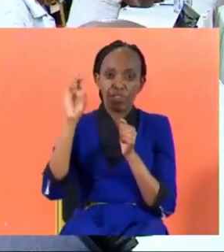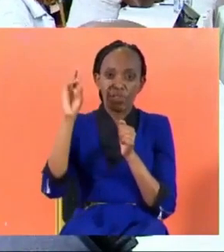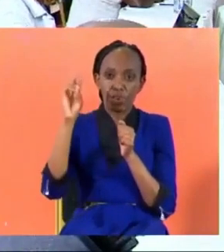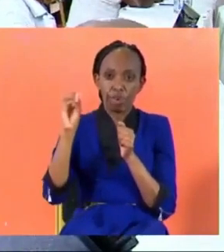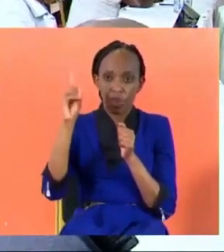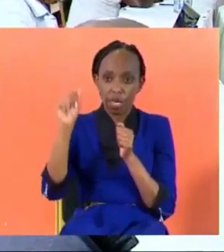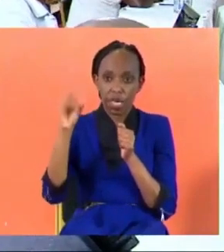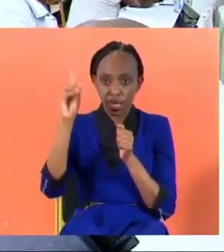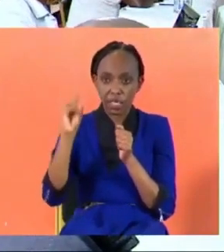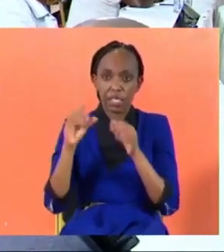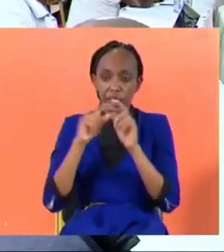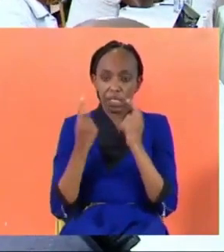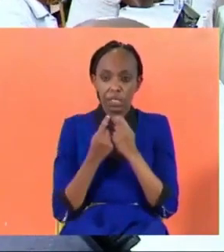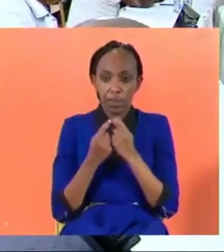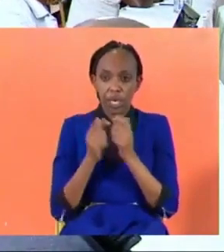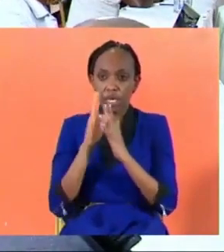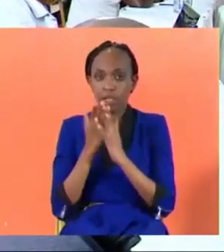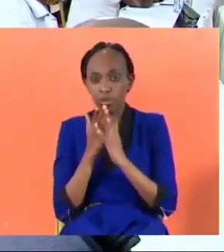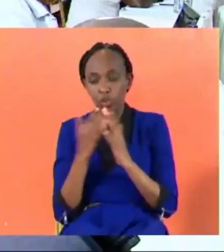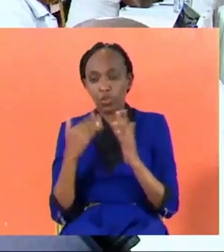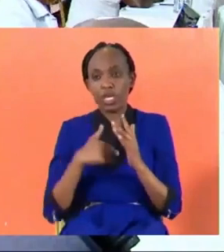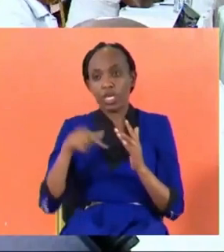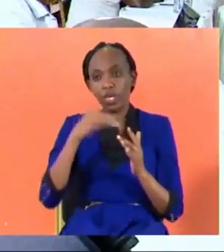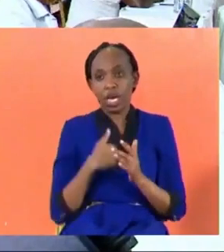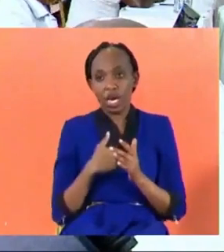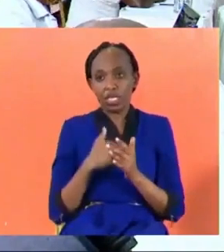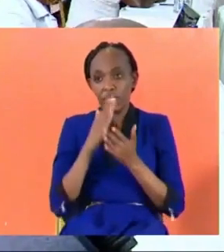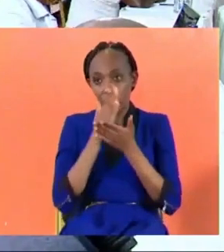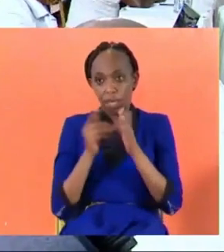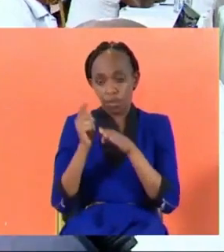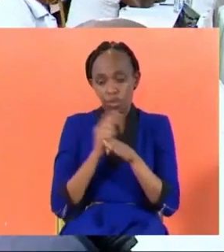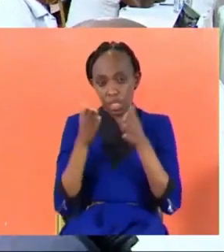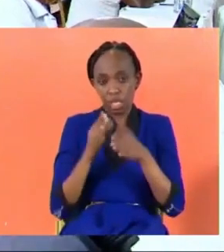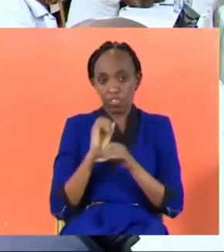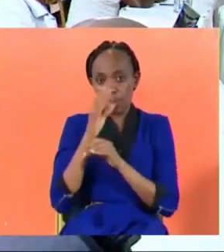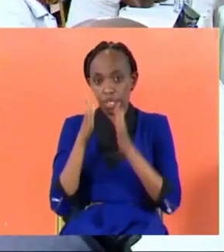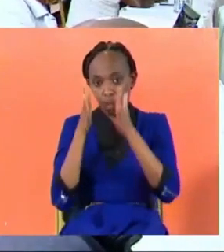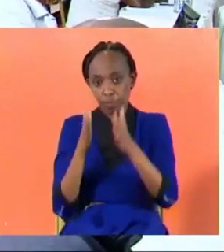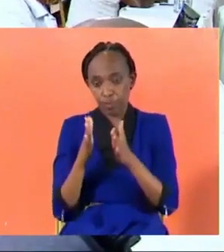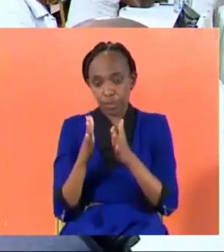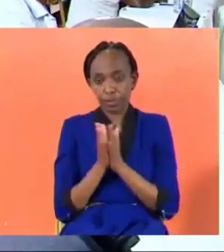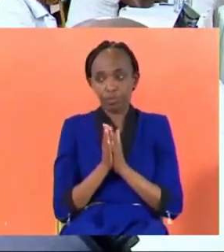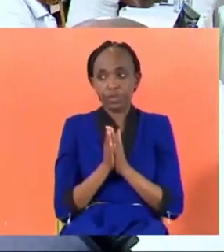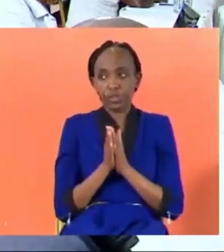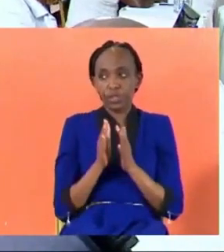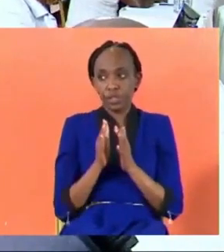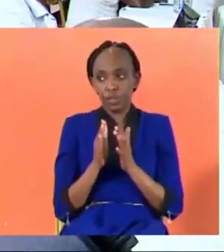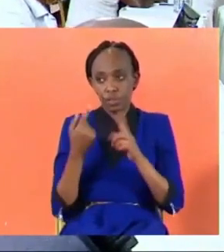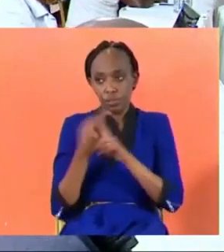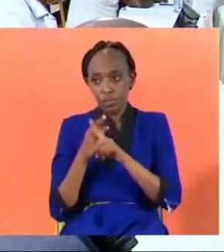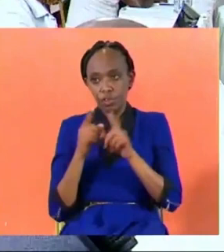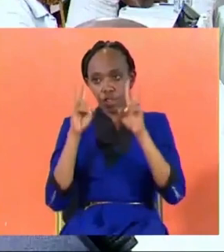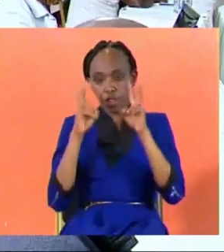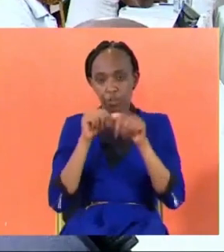day. And the day in between, we had some training here for the media personnel on various topics to